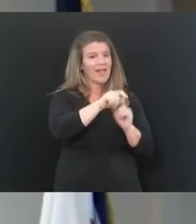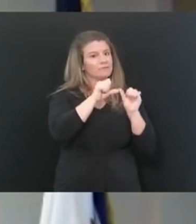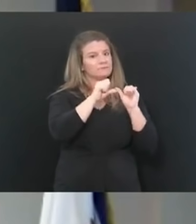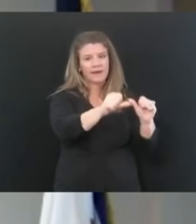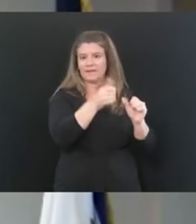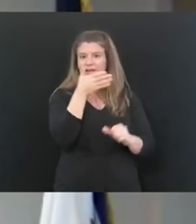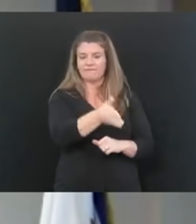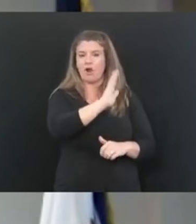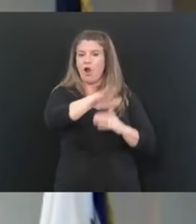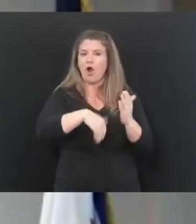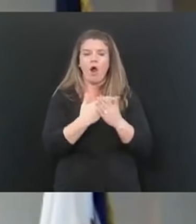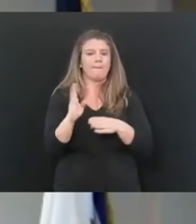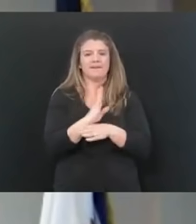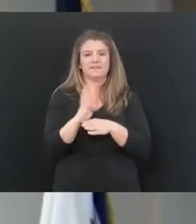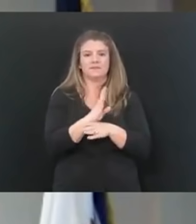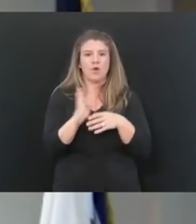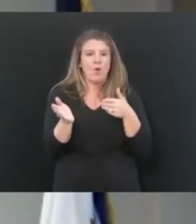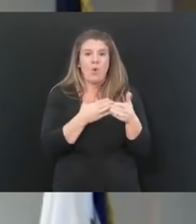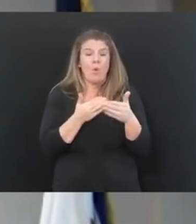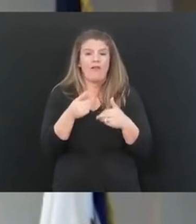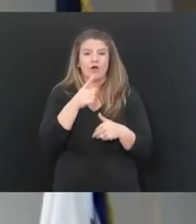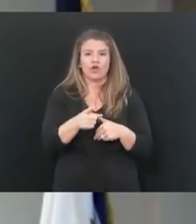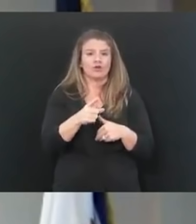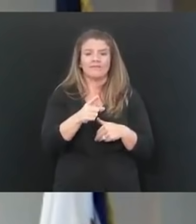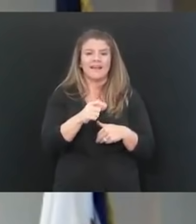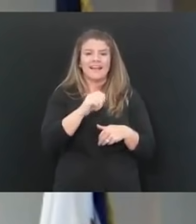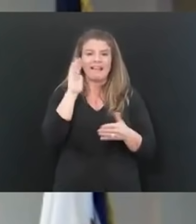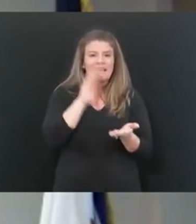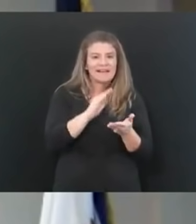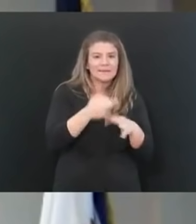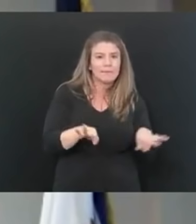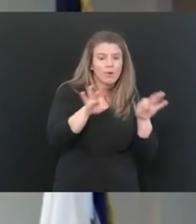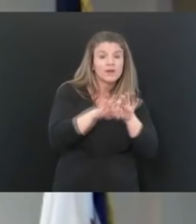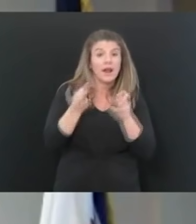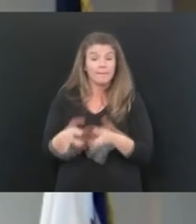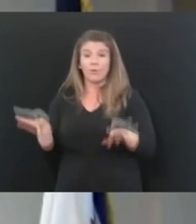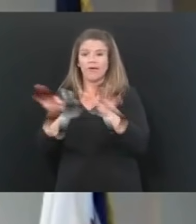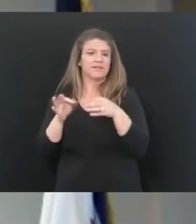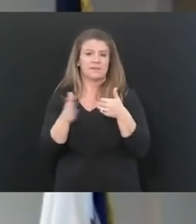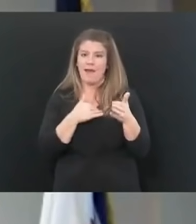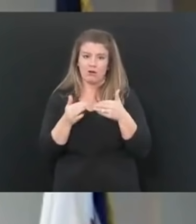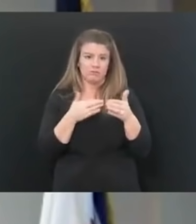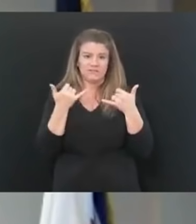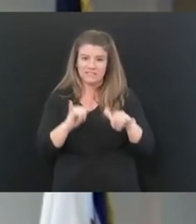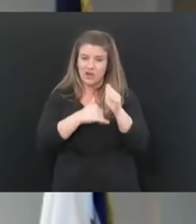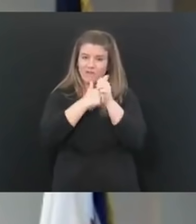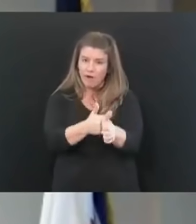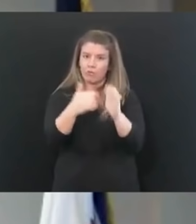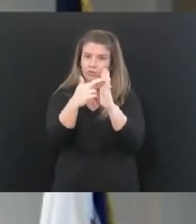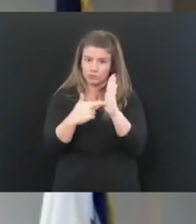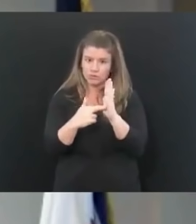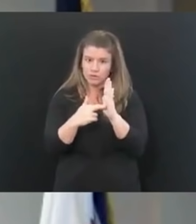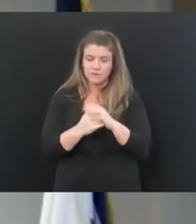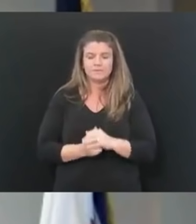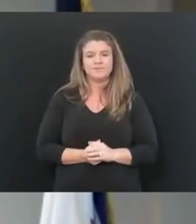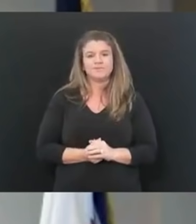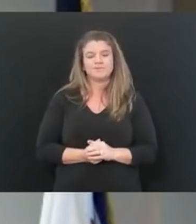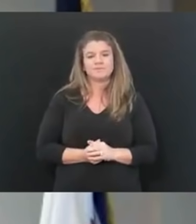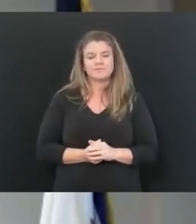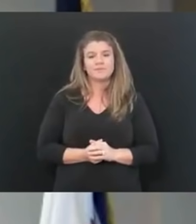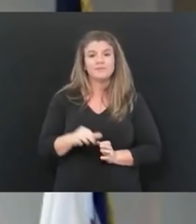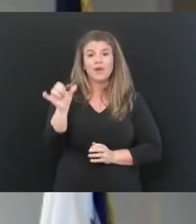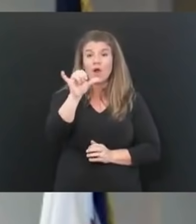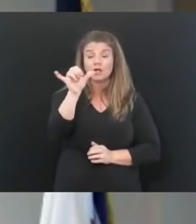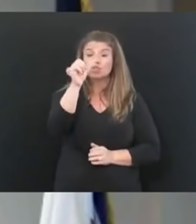state, regardless of whether or not they are essential or non-essential as they reopen. And then I think the other thing to reiterate